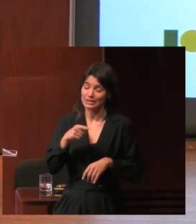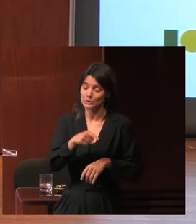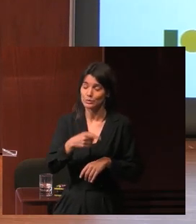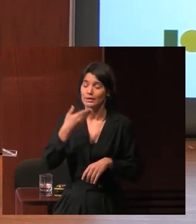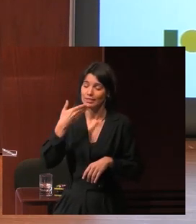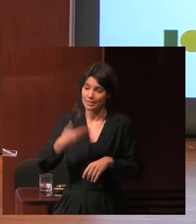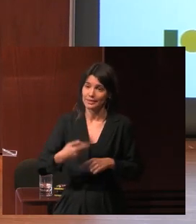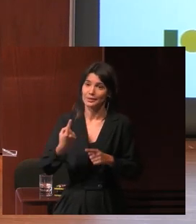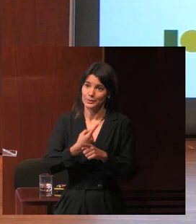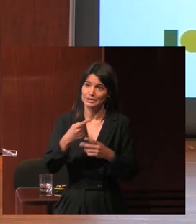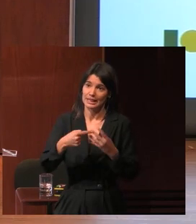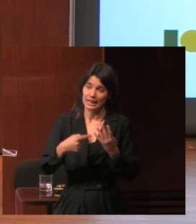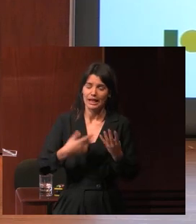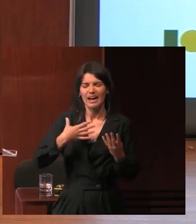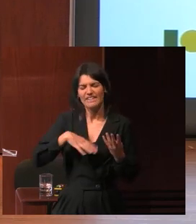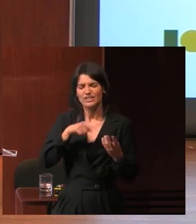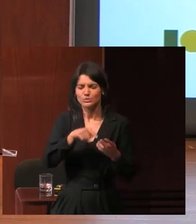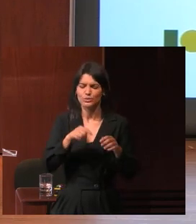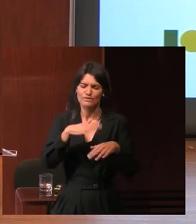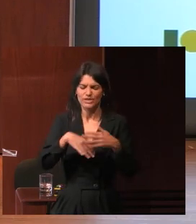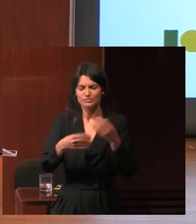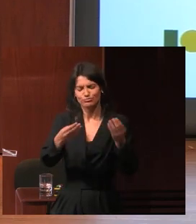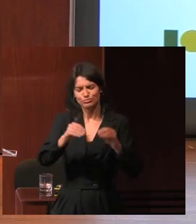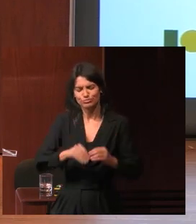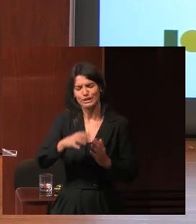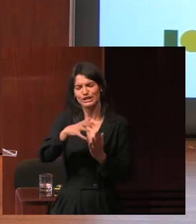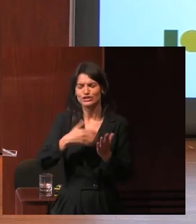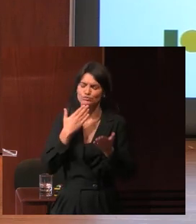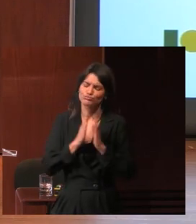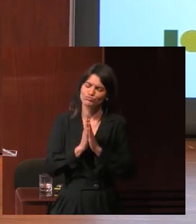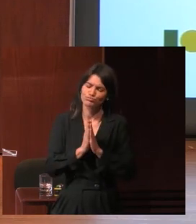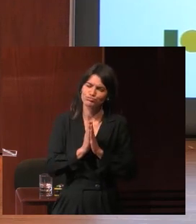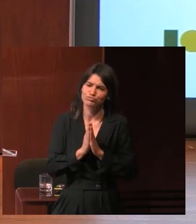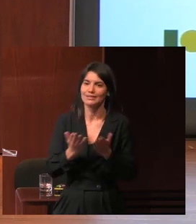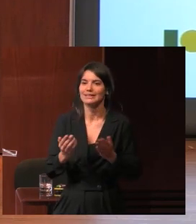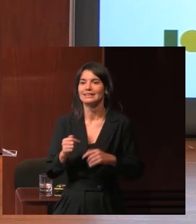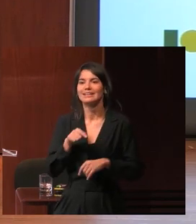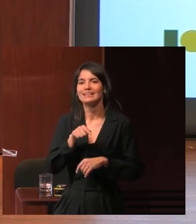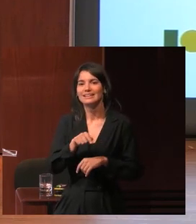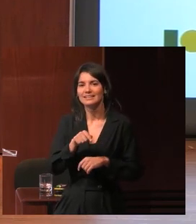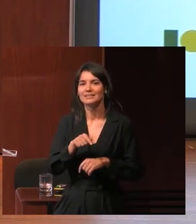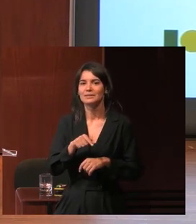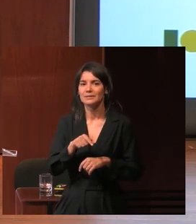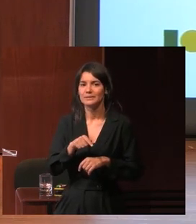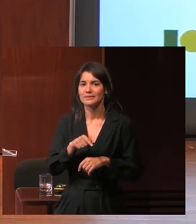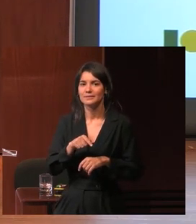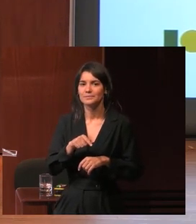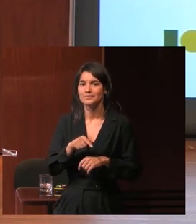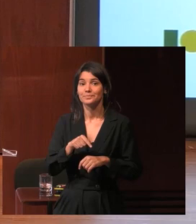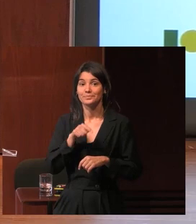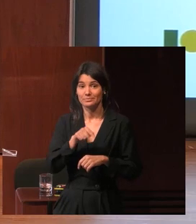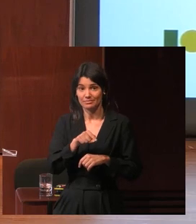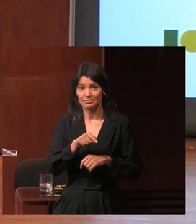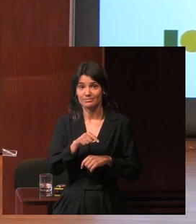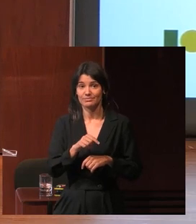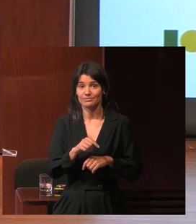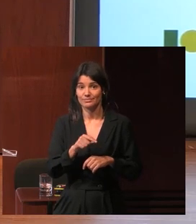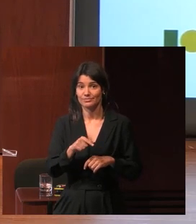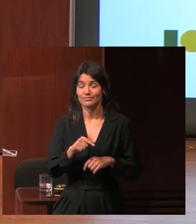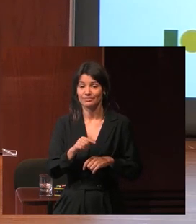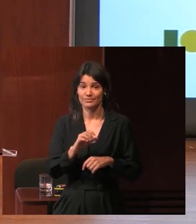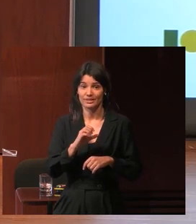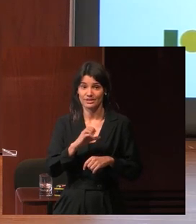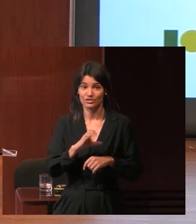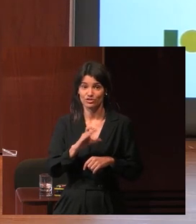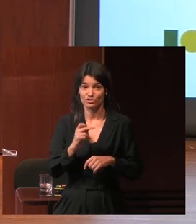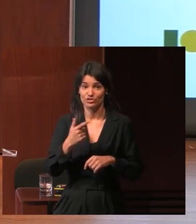article. Please, please. And then ChatGPT, and this article should have